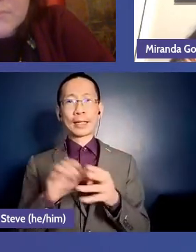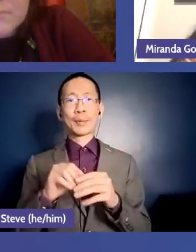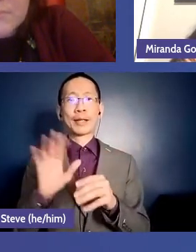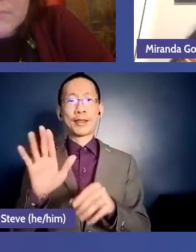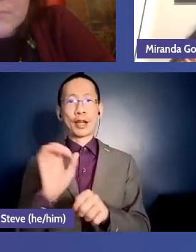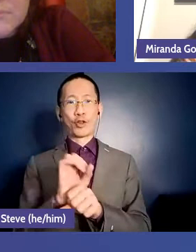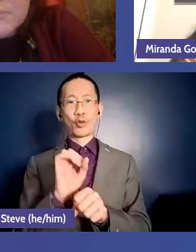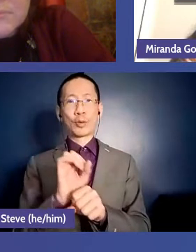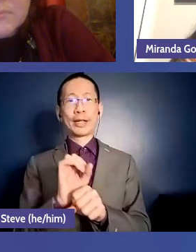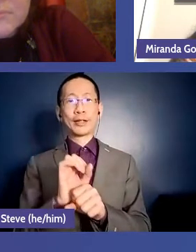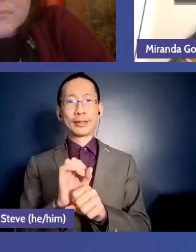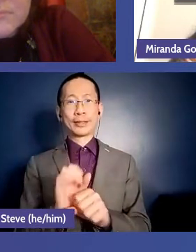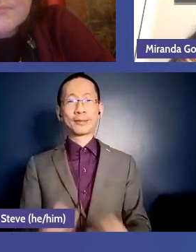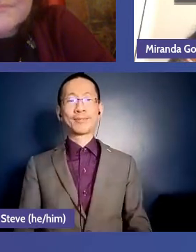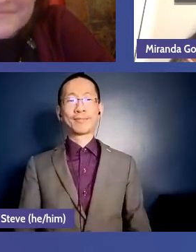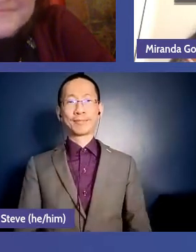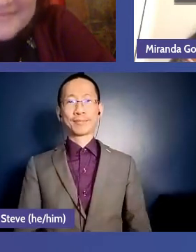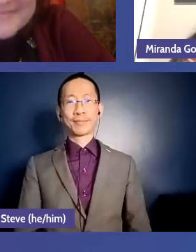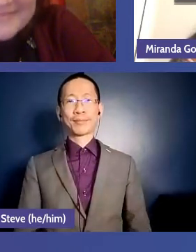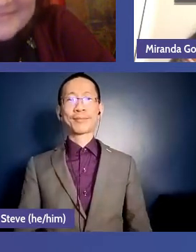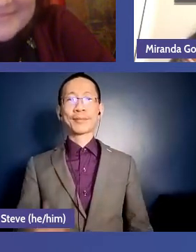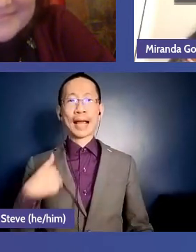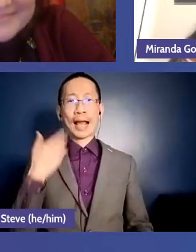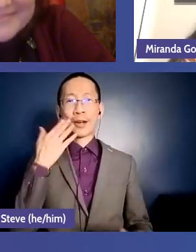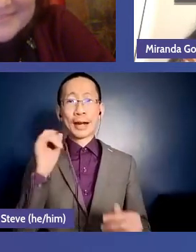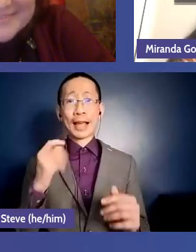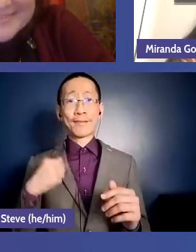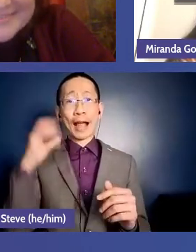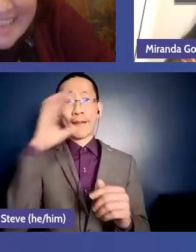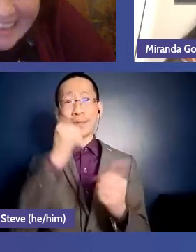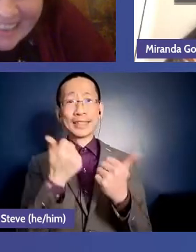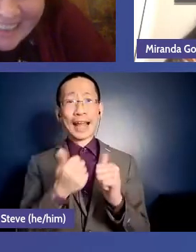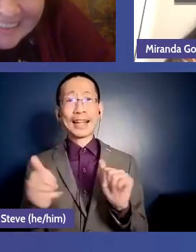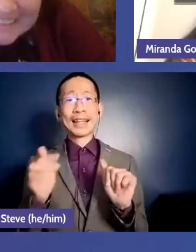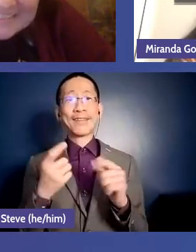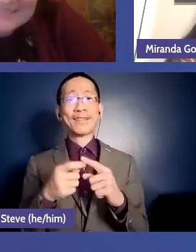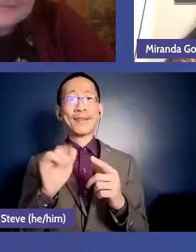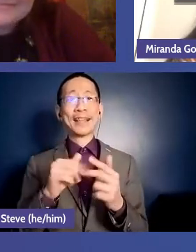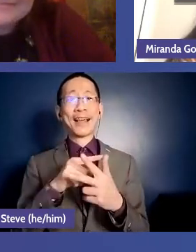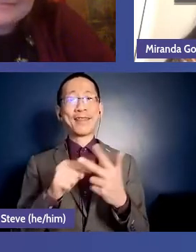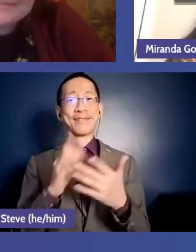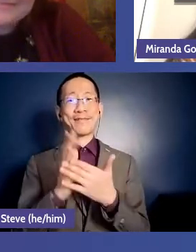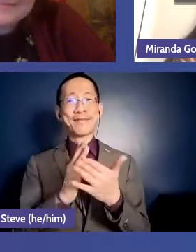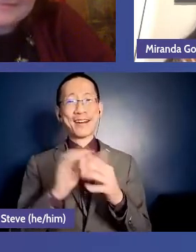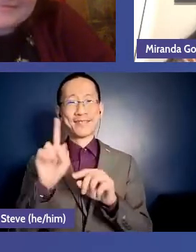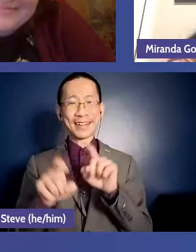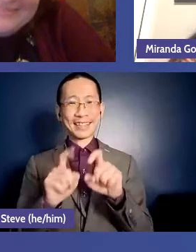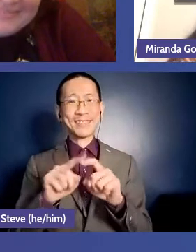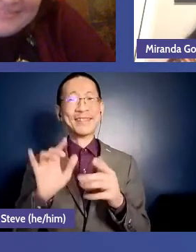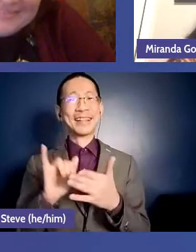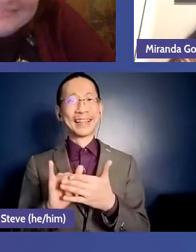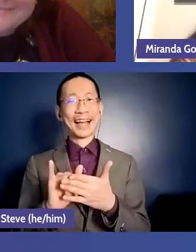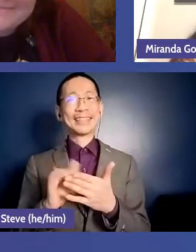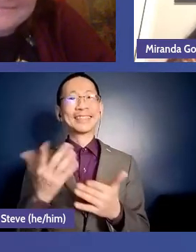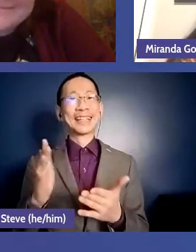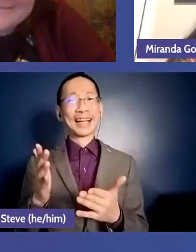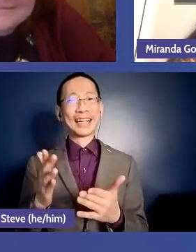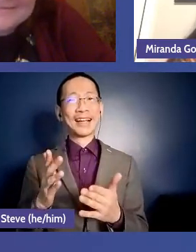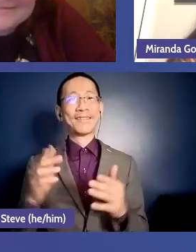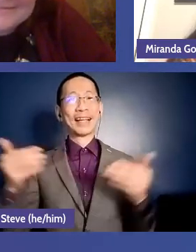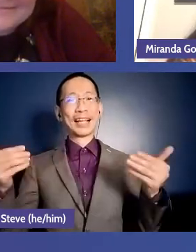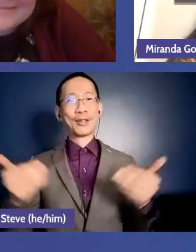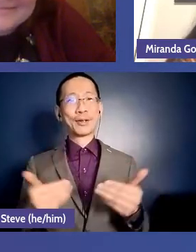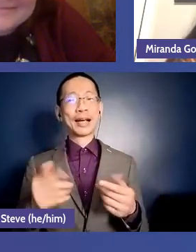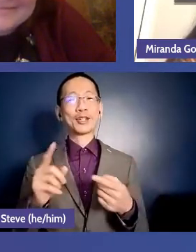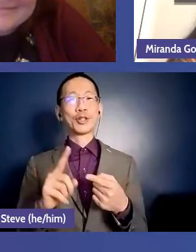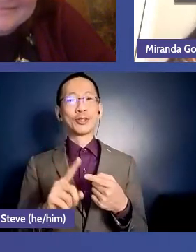careers. I don't know if I missed anything from that three-part question, but that's kind of an introduction